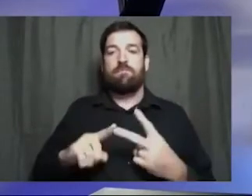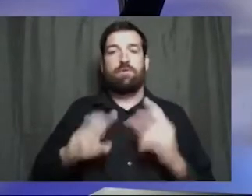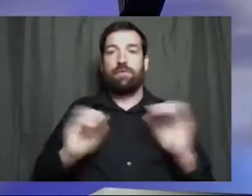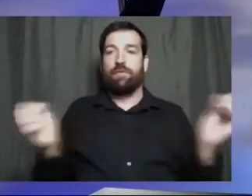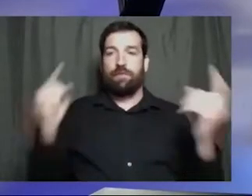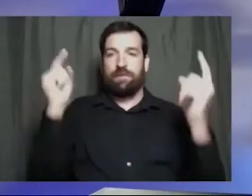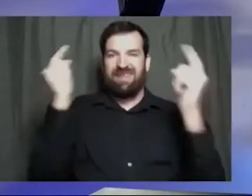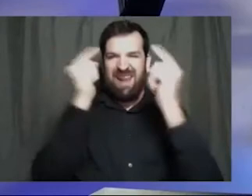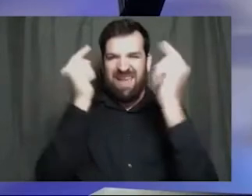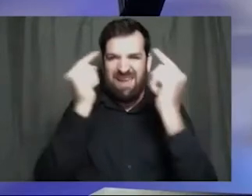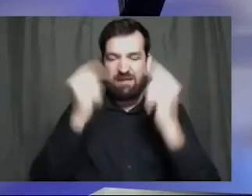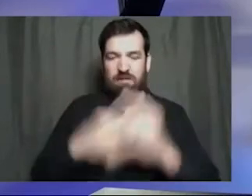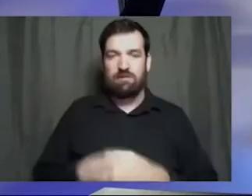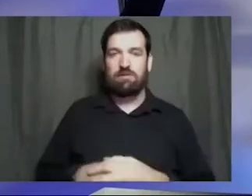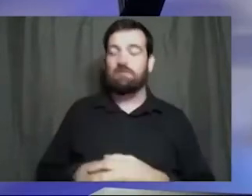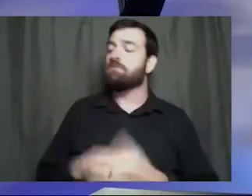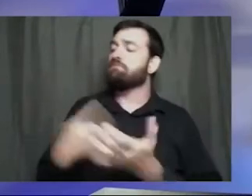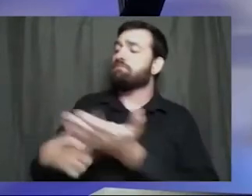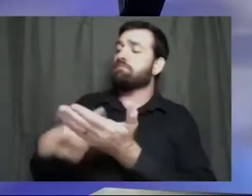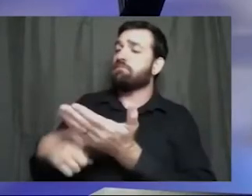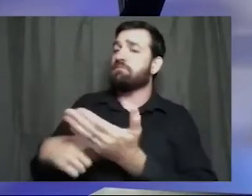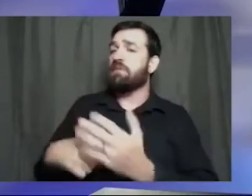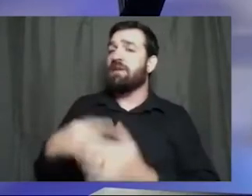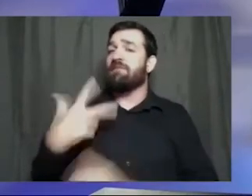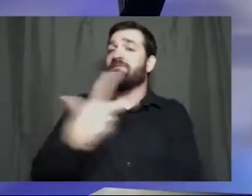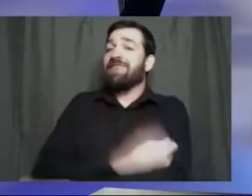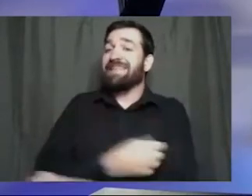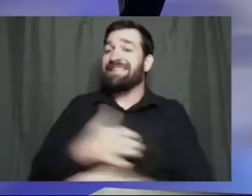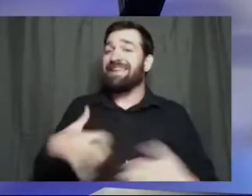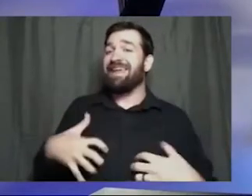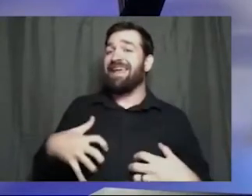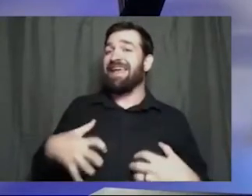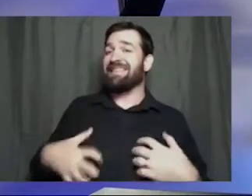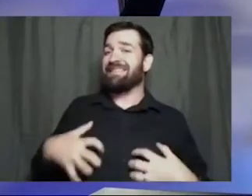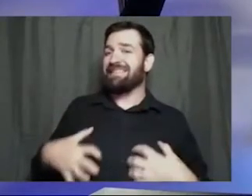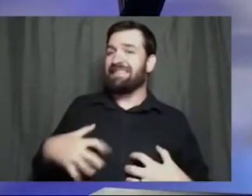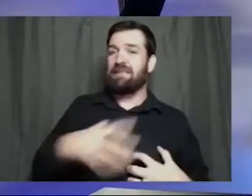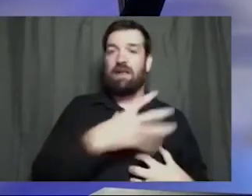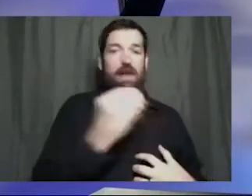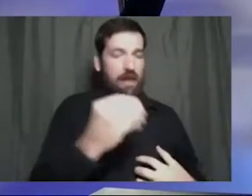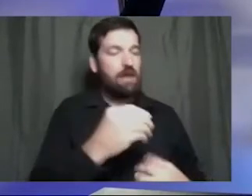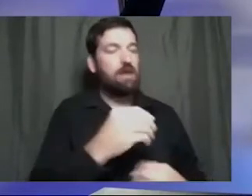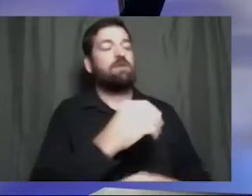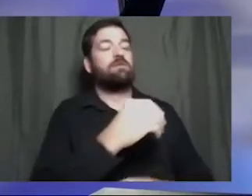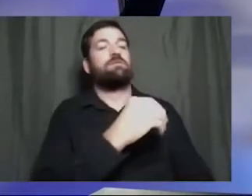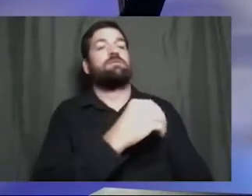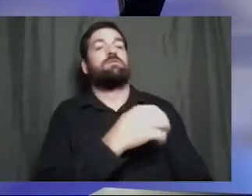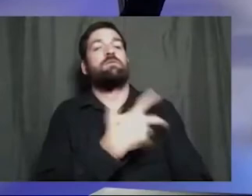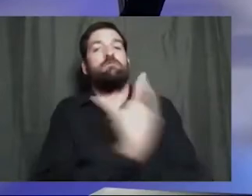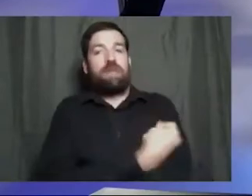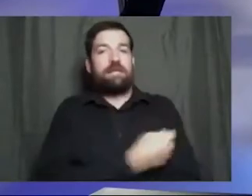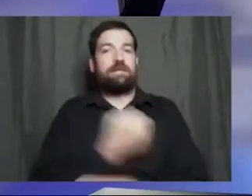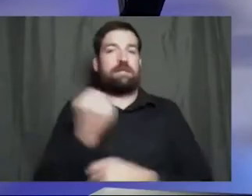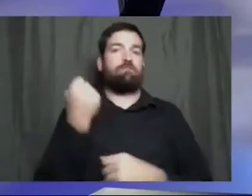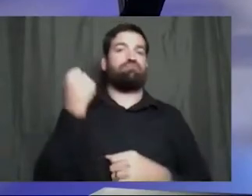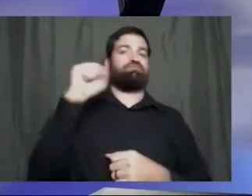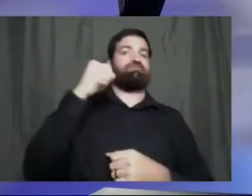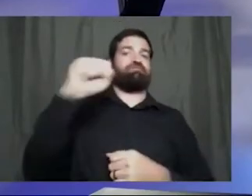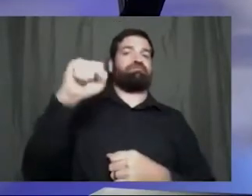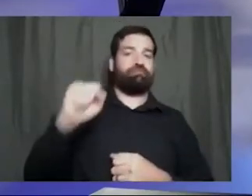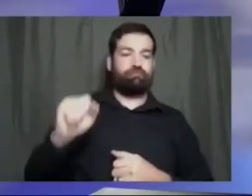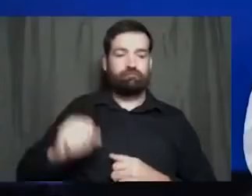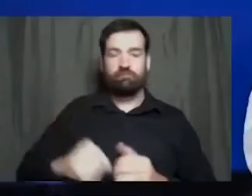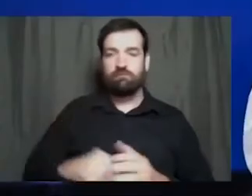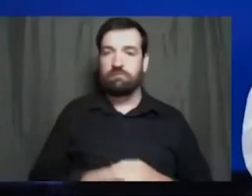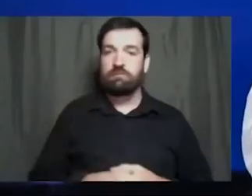between vaccine hesitancy and vaccine resistance the other day on the show. There's a big difference. Some people just need to get there a little quicker, but I always love it. Wouldn't be interesting.